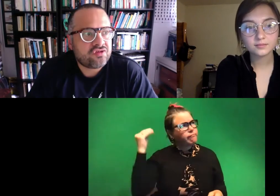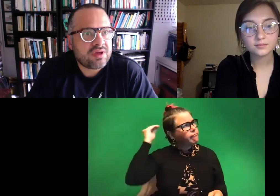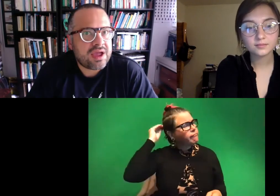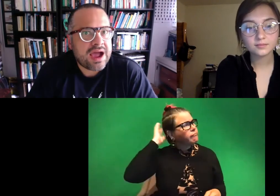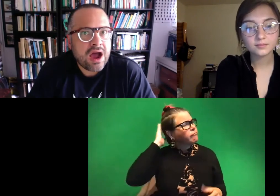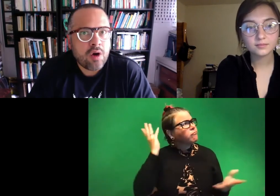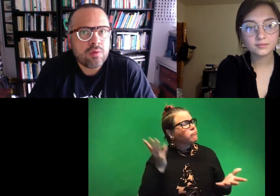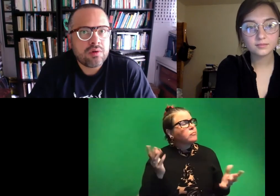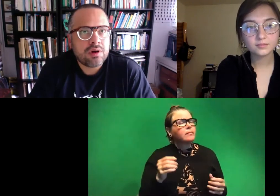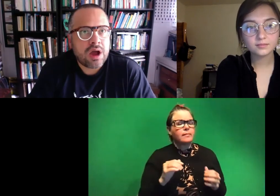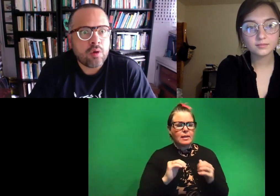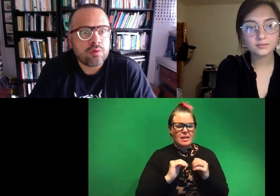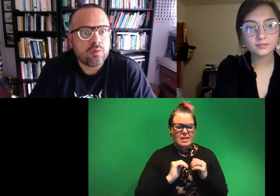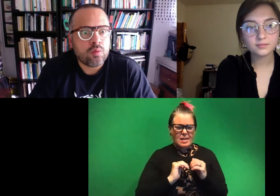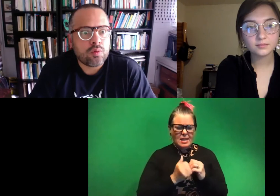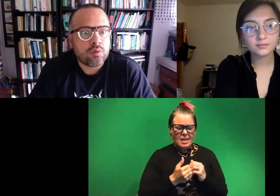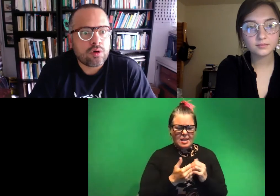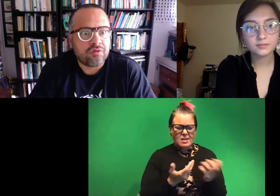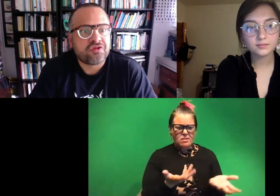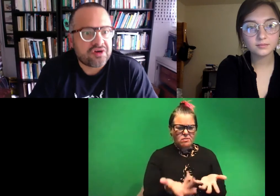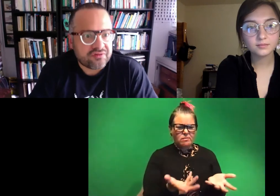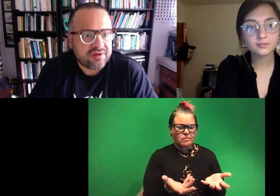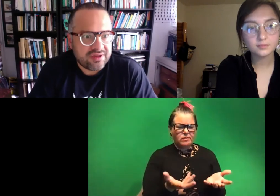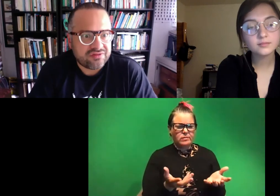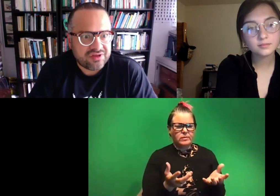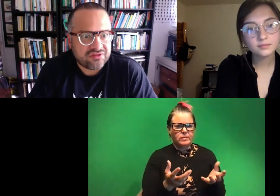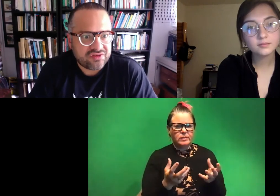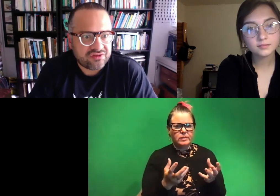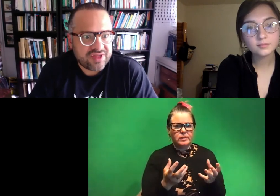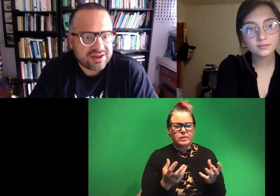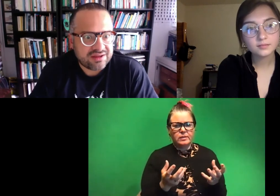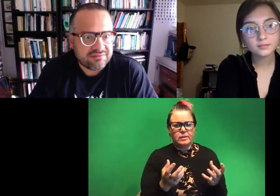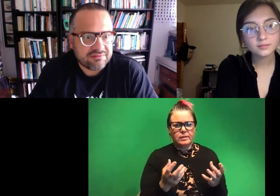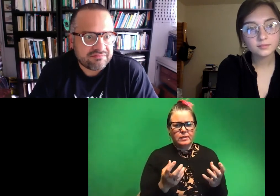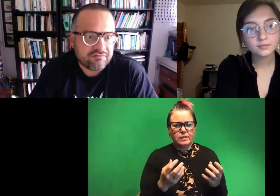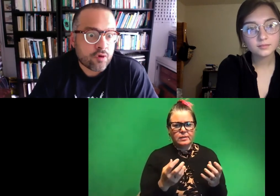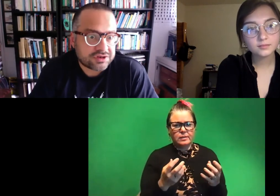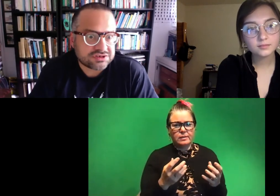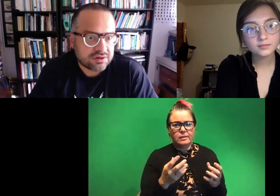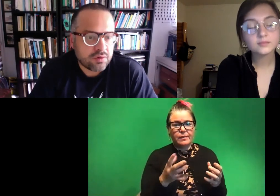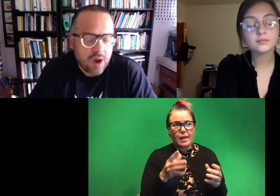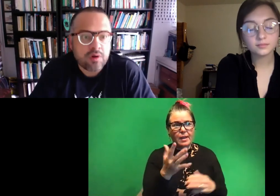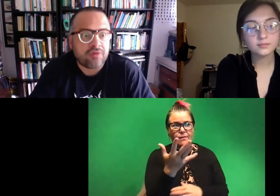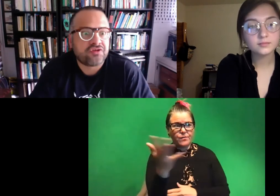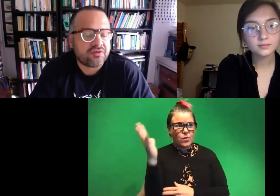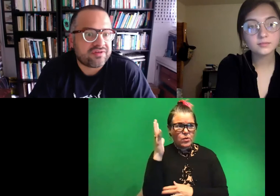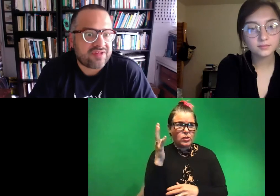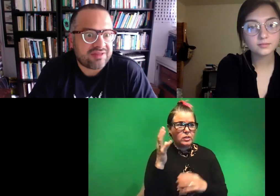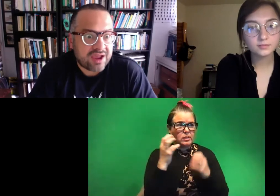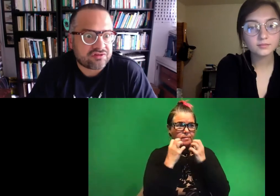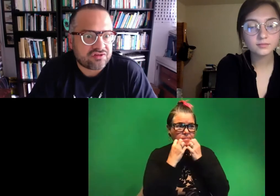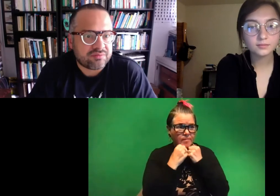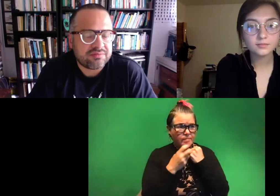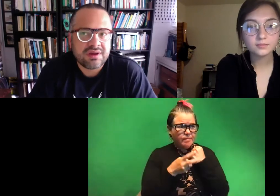is how conserve is that forest, no? How conserve is